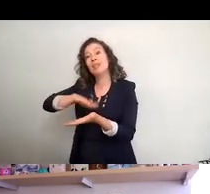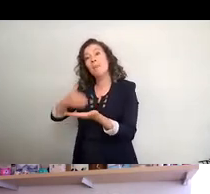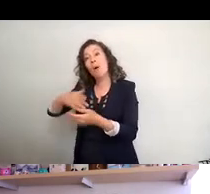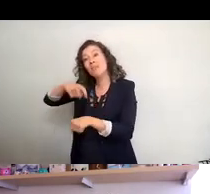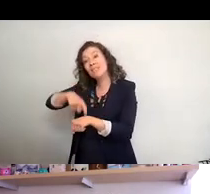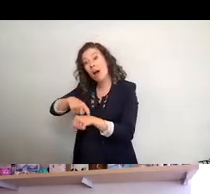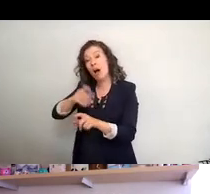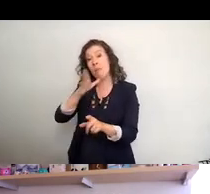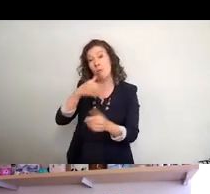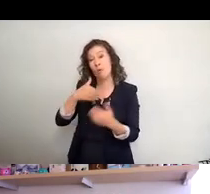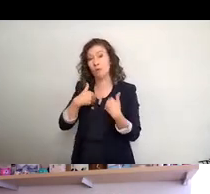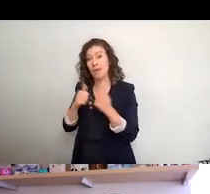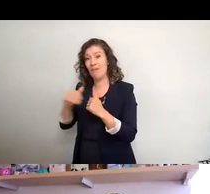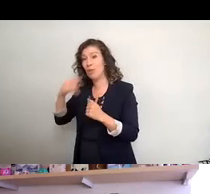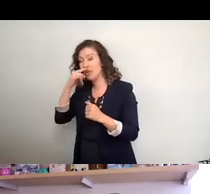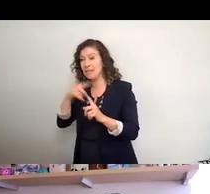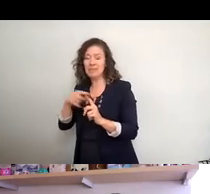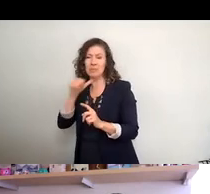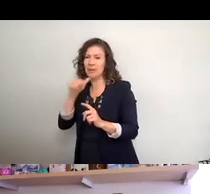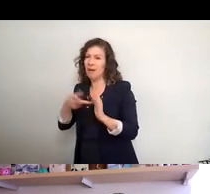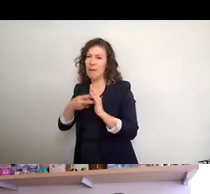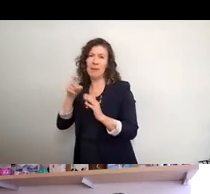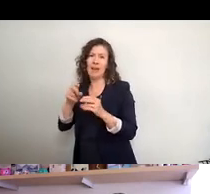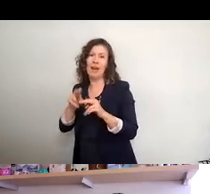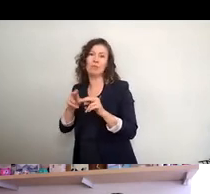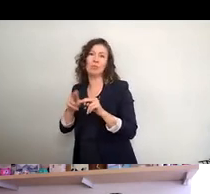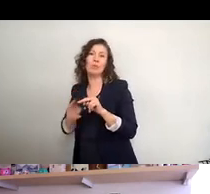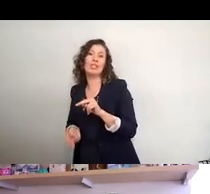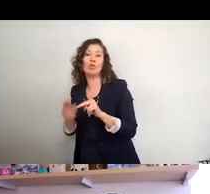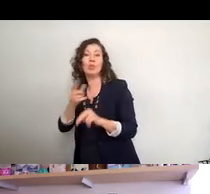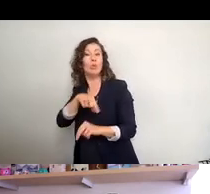together, but not necessarily the quality.